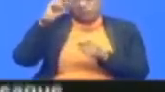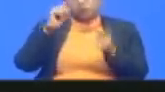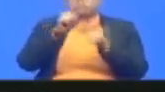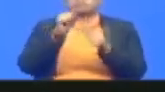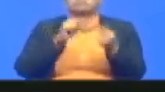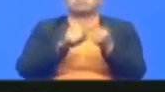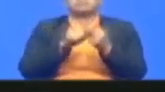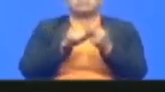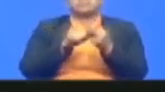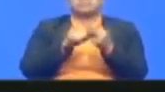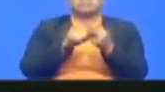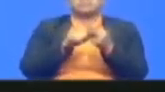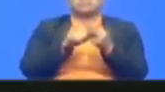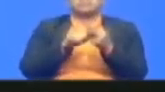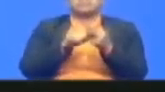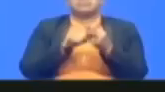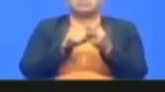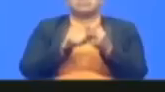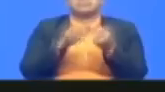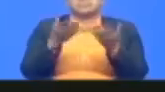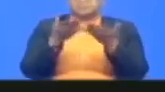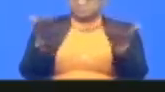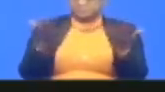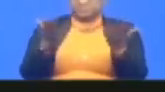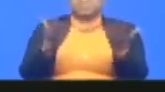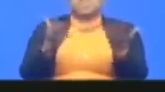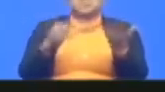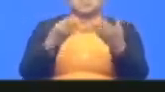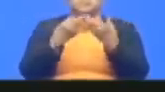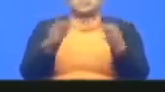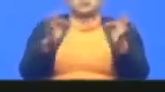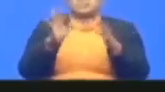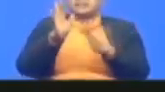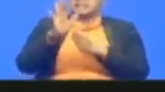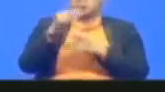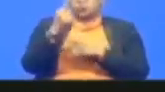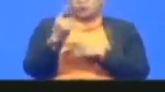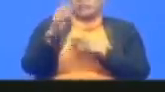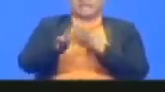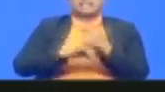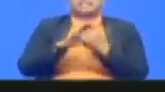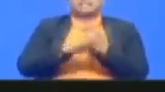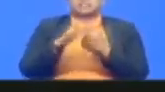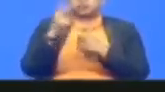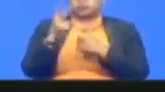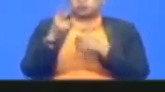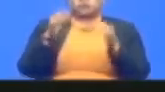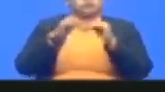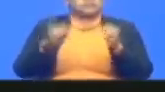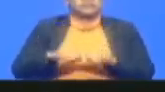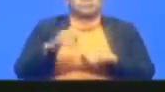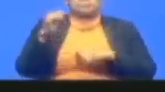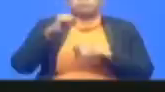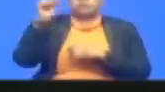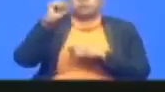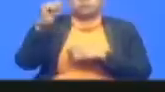that the bill will undermine the city's civil freedoms in its, quote, one country, two systems political structure.